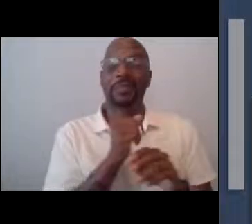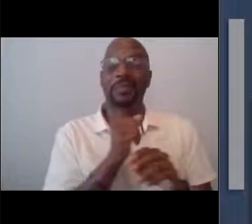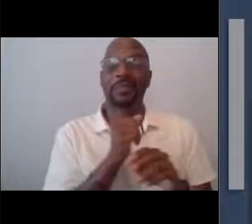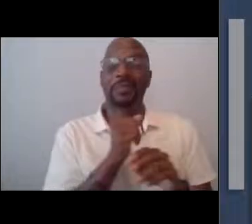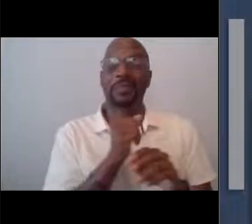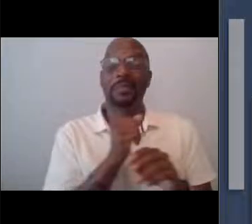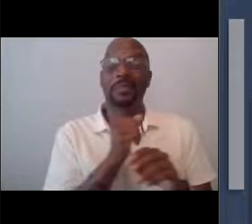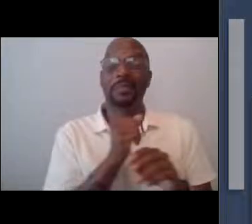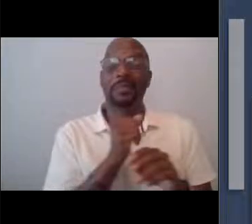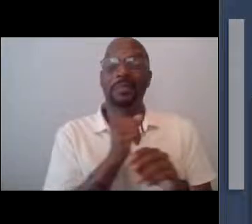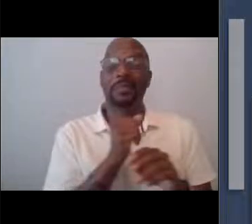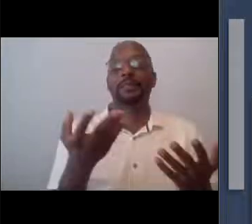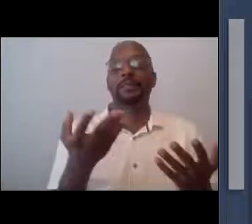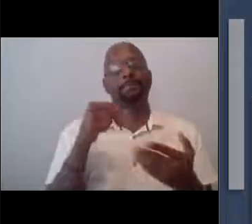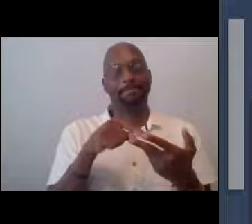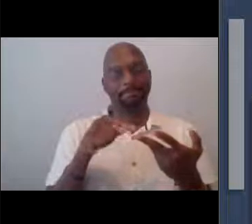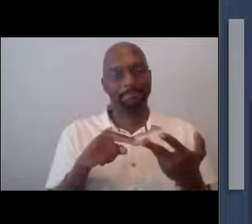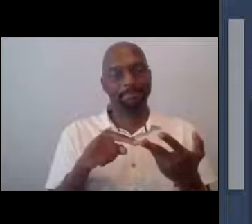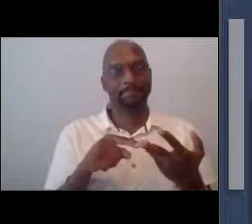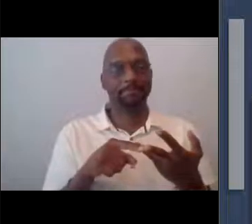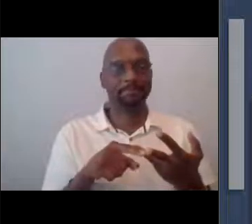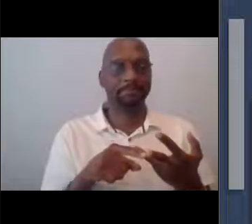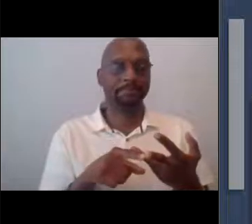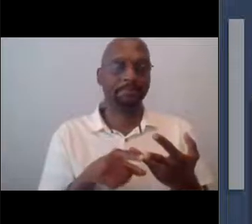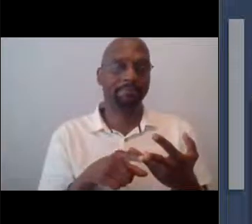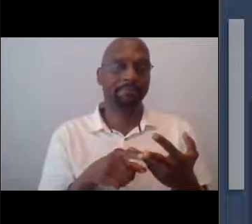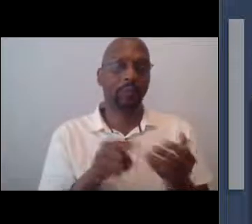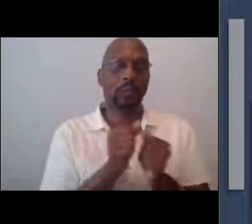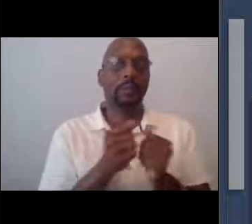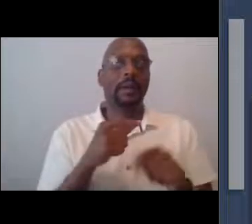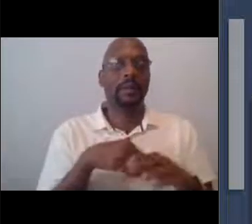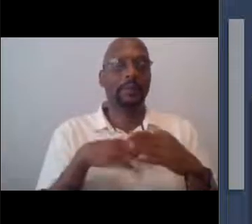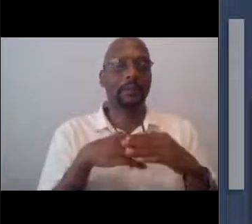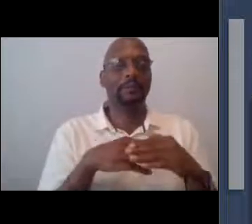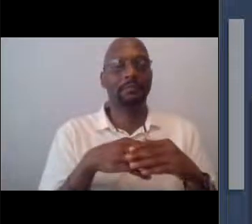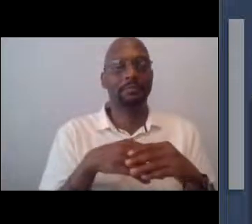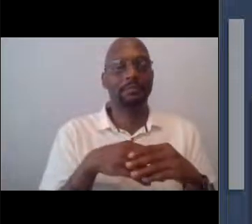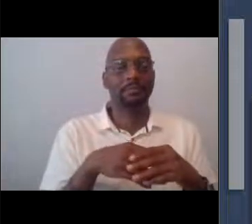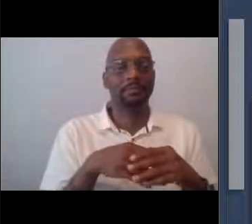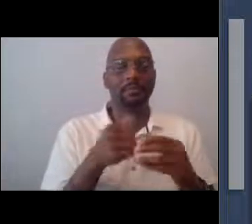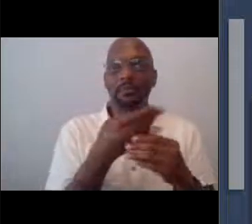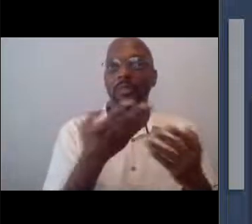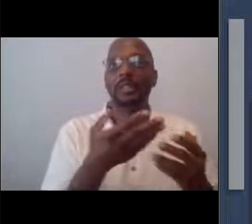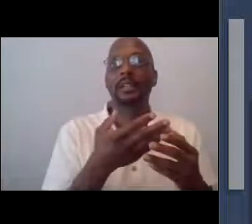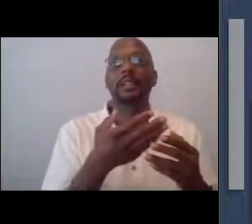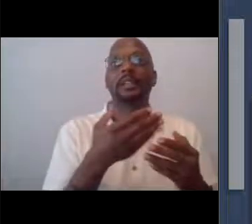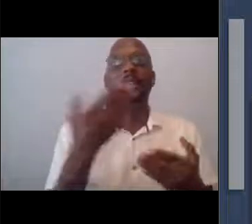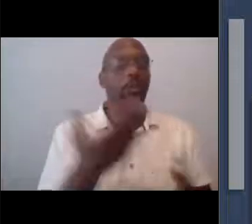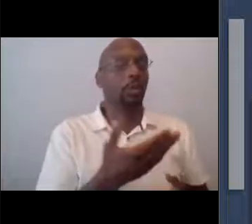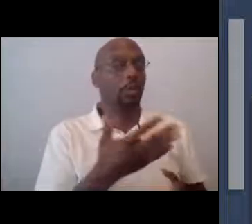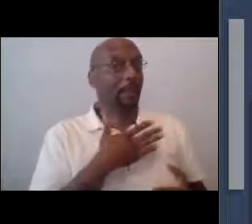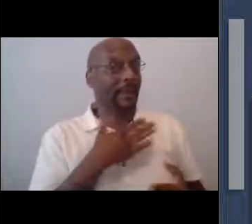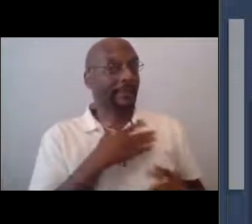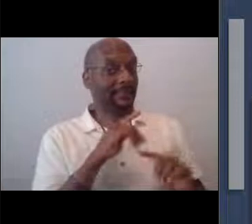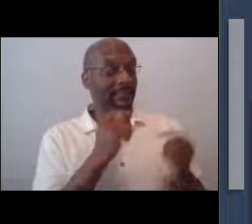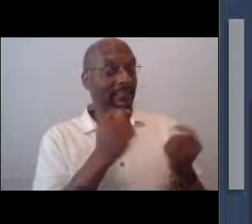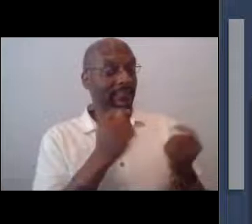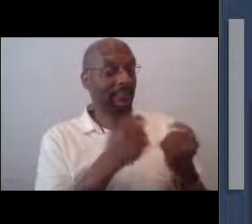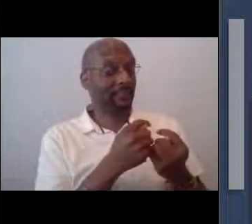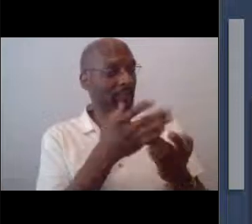in the interest of time. Just want to introduce a couple of my team. Some of you may know